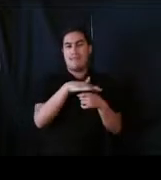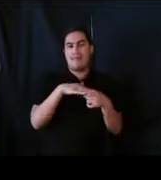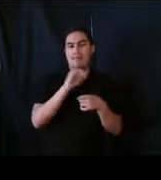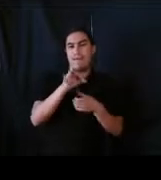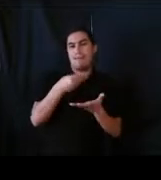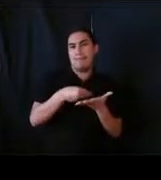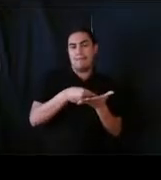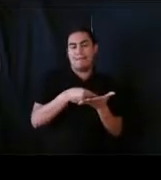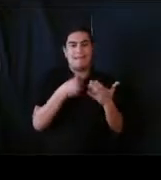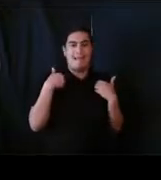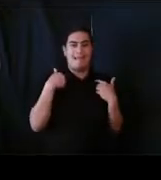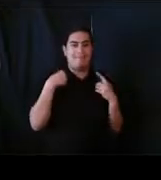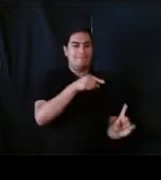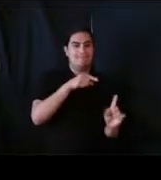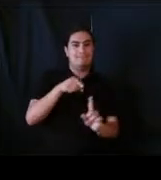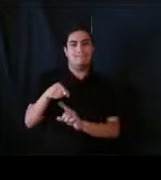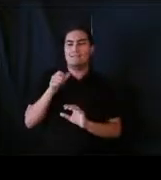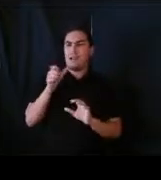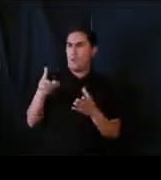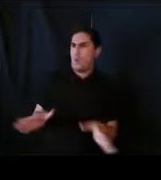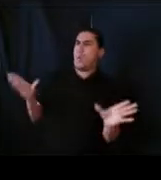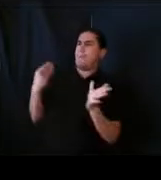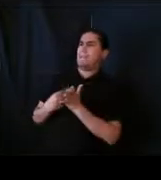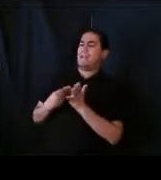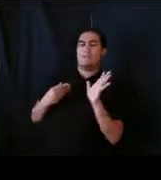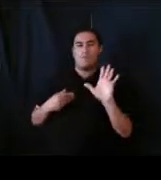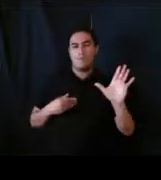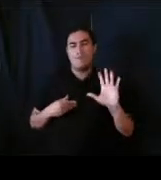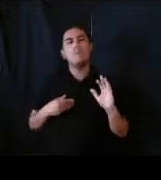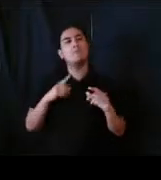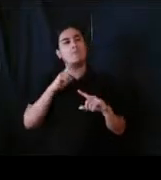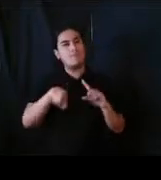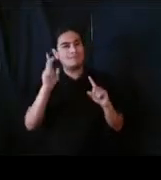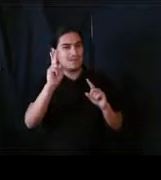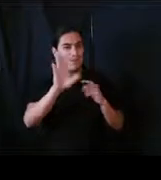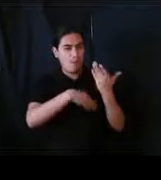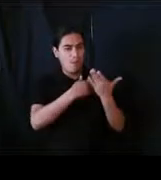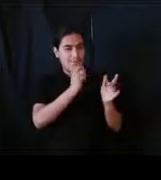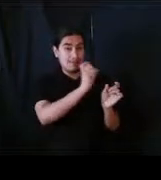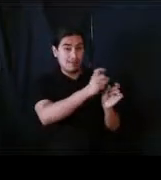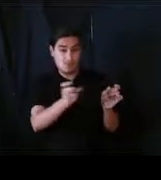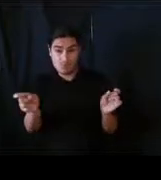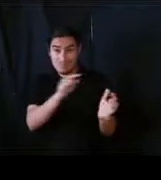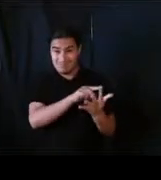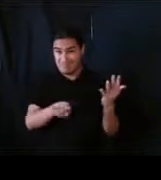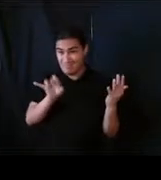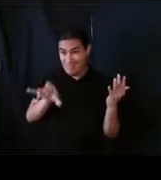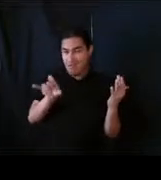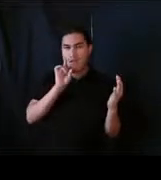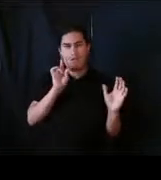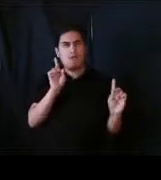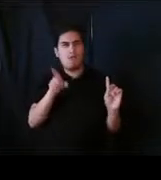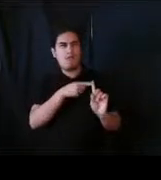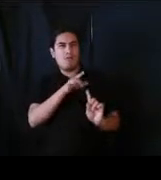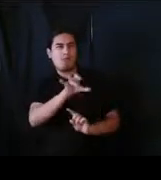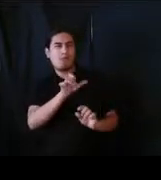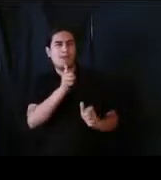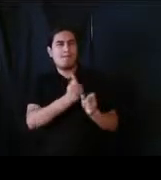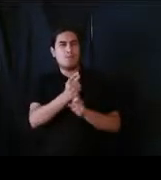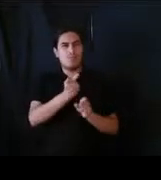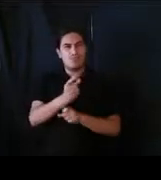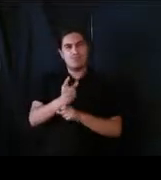hey here's money you know when you look at august 3 distribution you're gonna say hey so we get every year we get